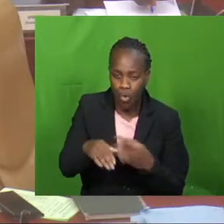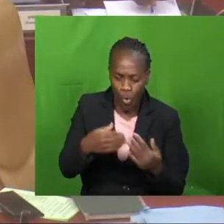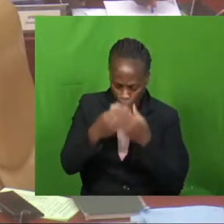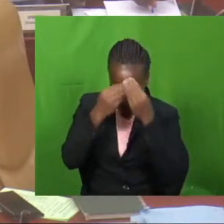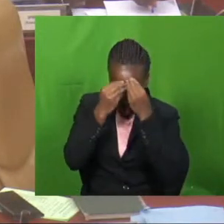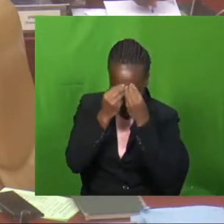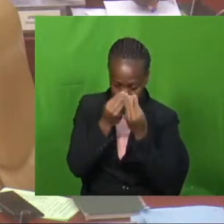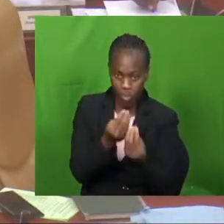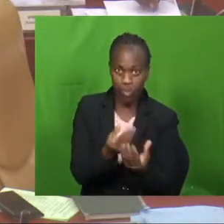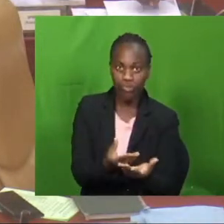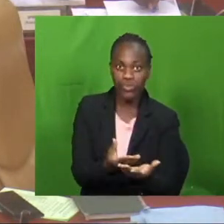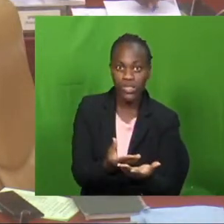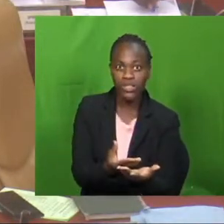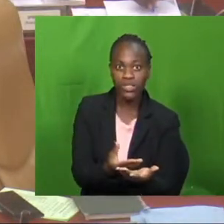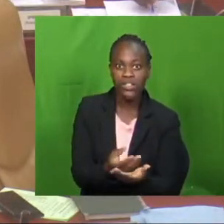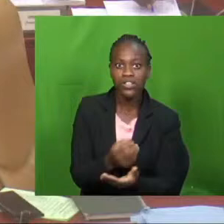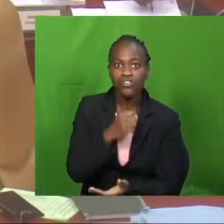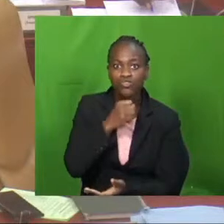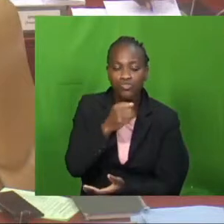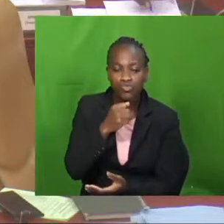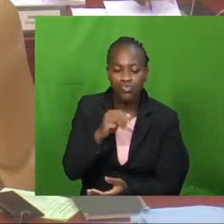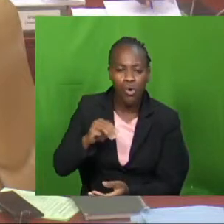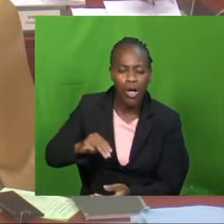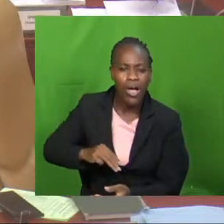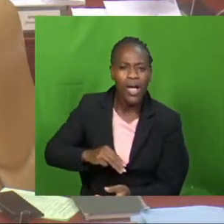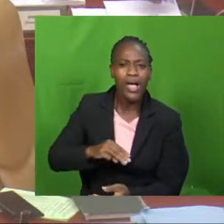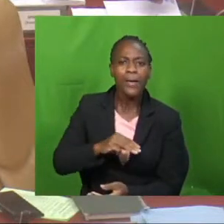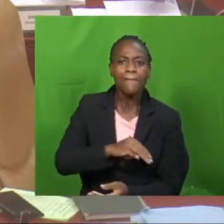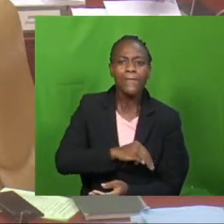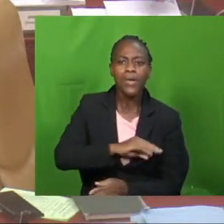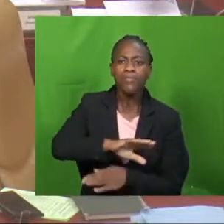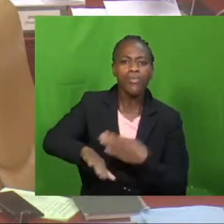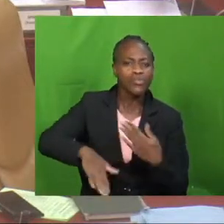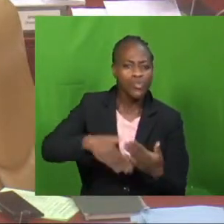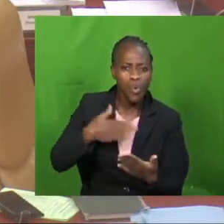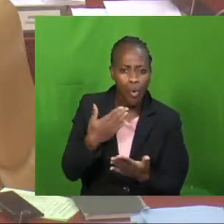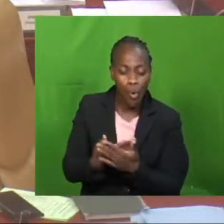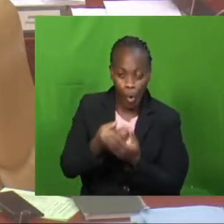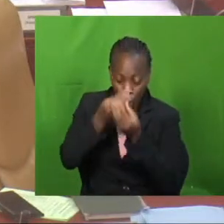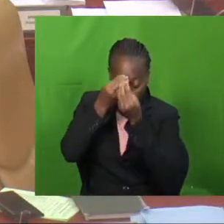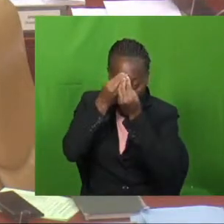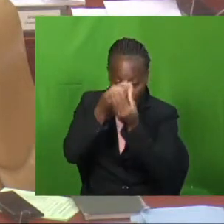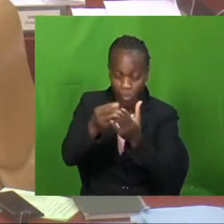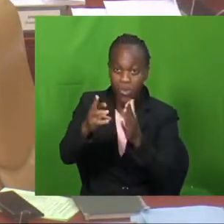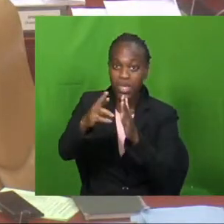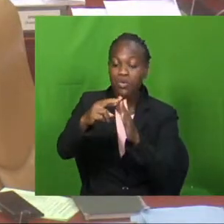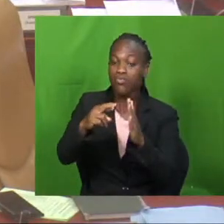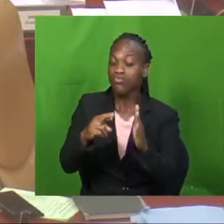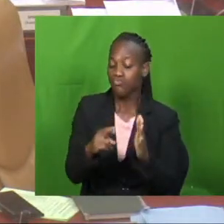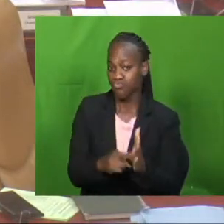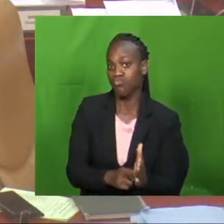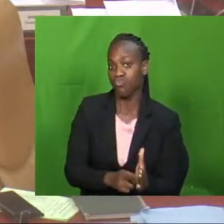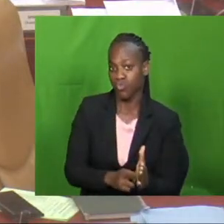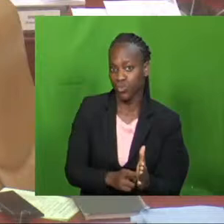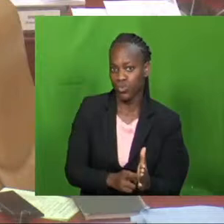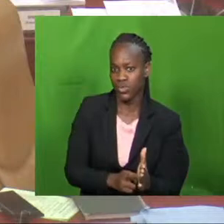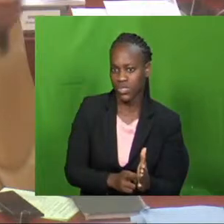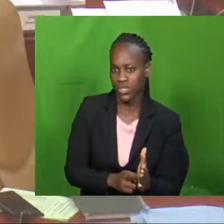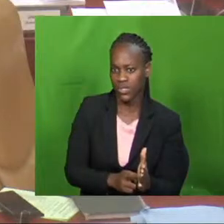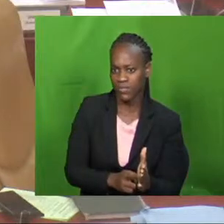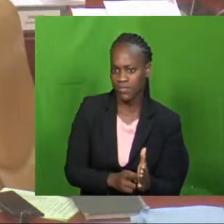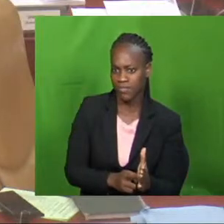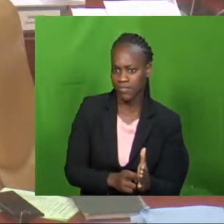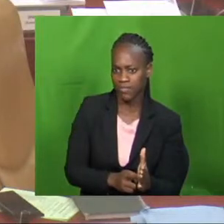side. It is to ensure that their members conform to the rules of the House. And Mr. Speaker, my